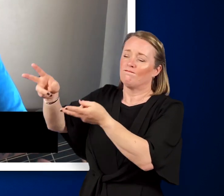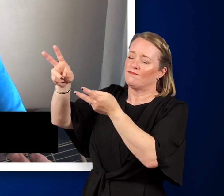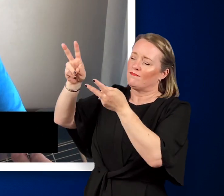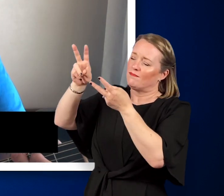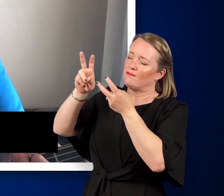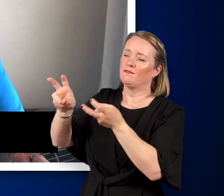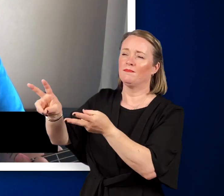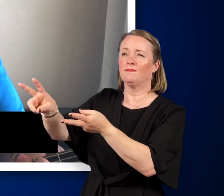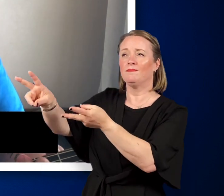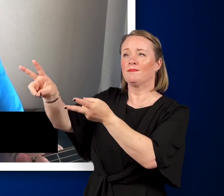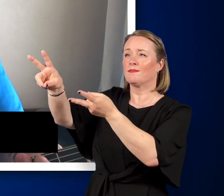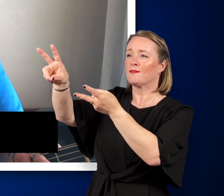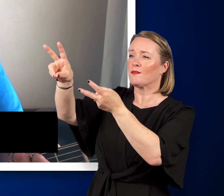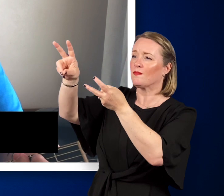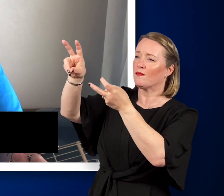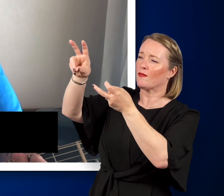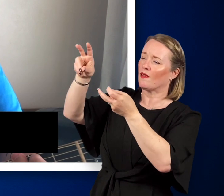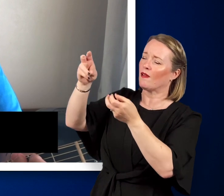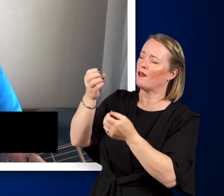grace, how sweet.